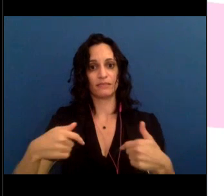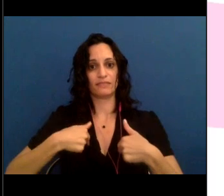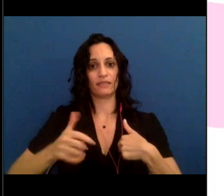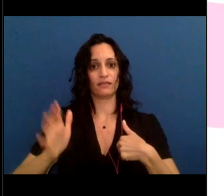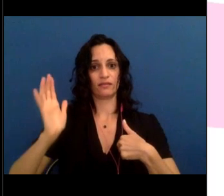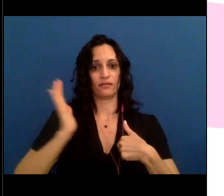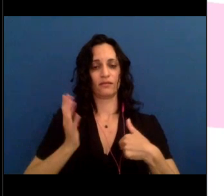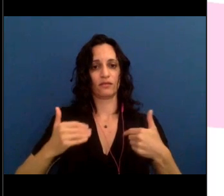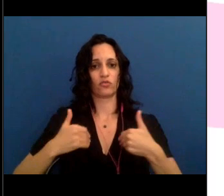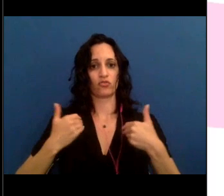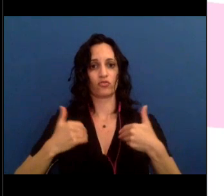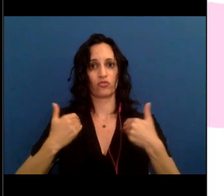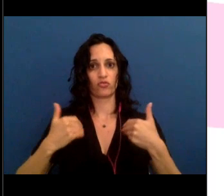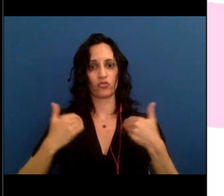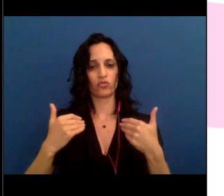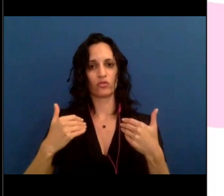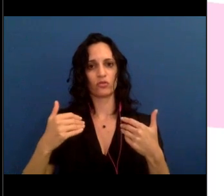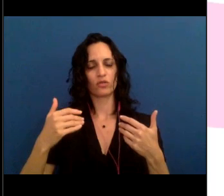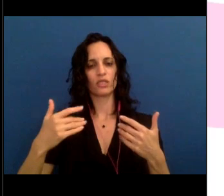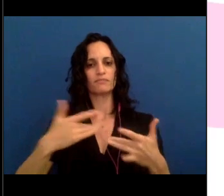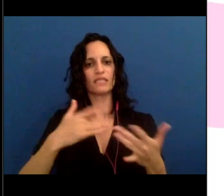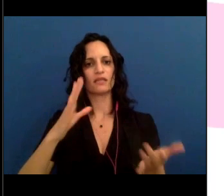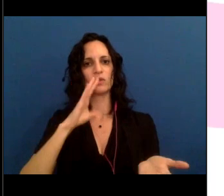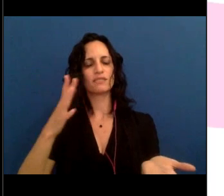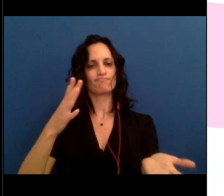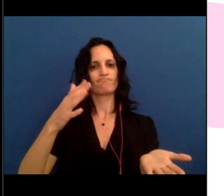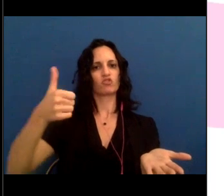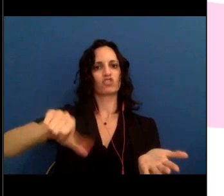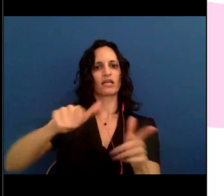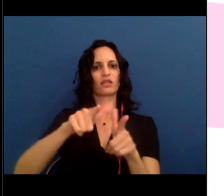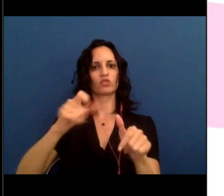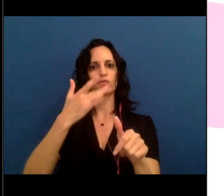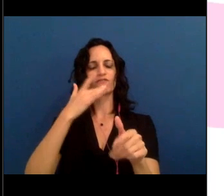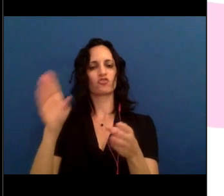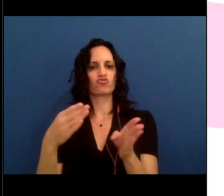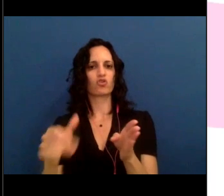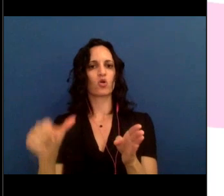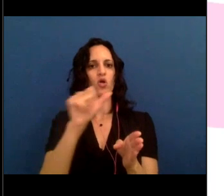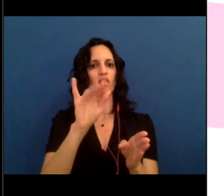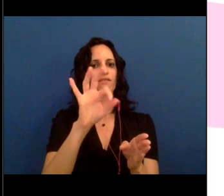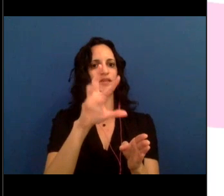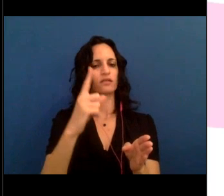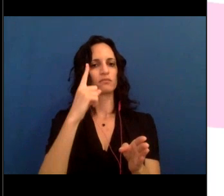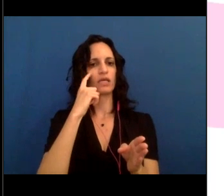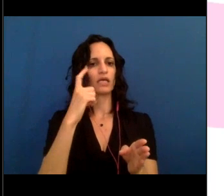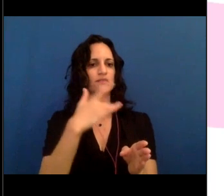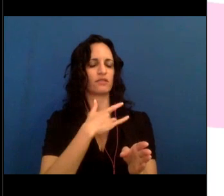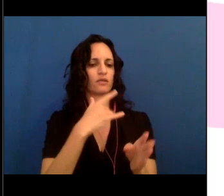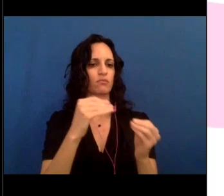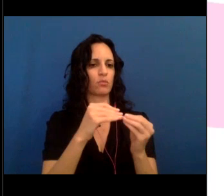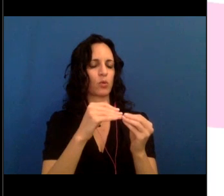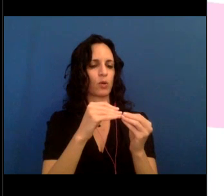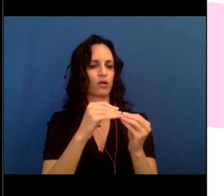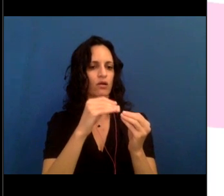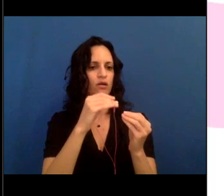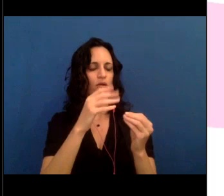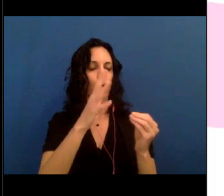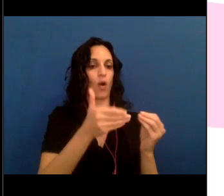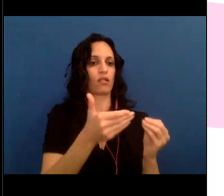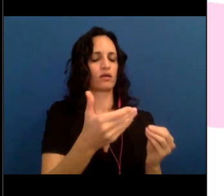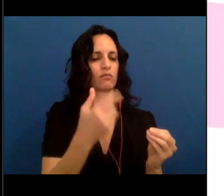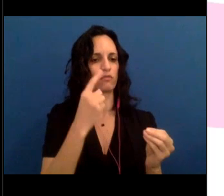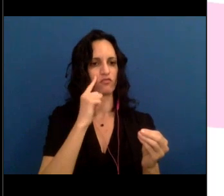days, reject linguistics for other fields because they see them as more receptive to the work that they find interesting. And when